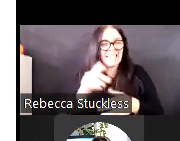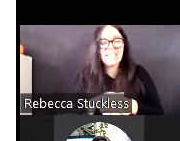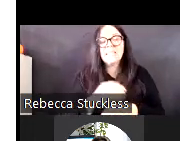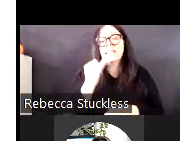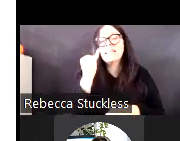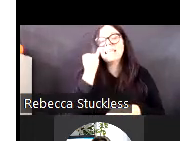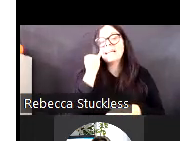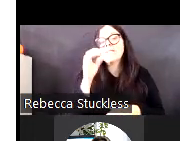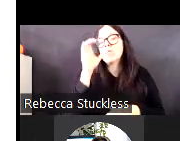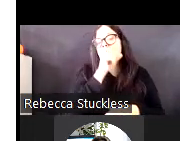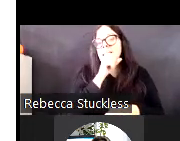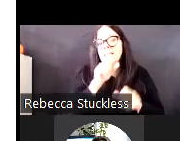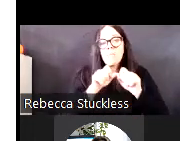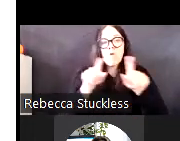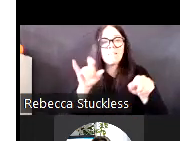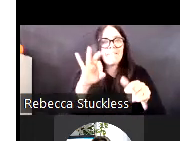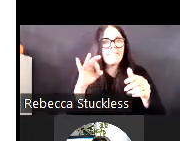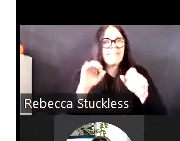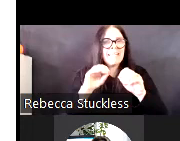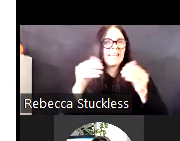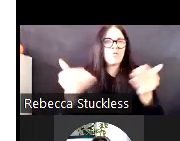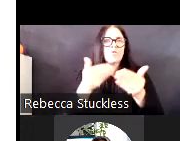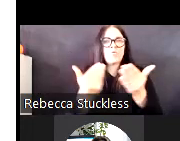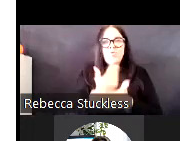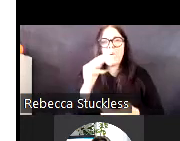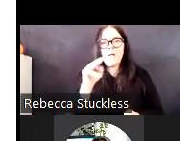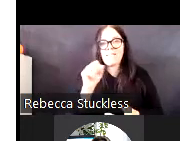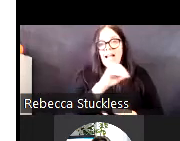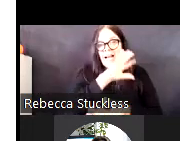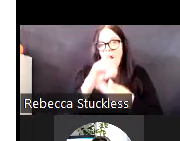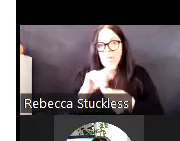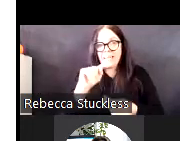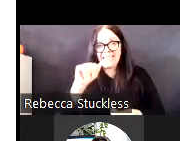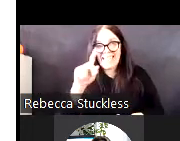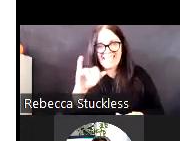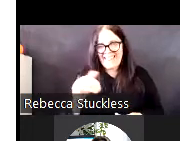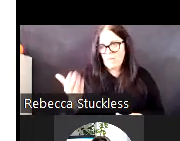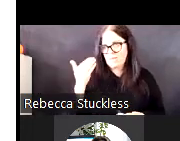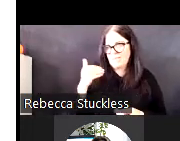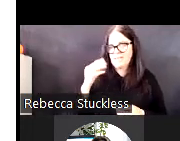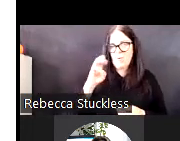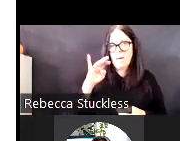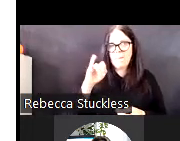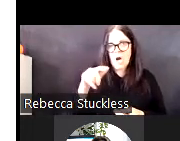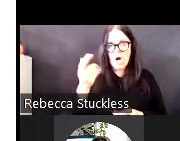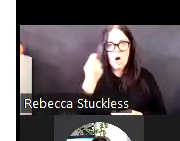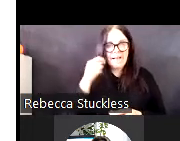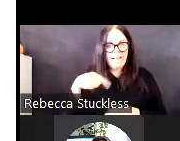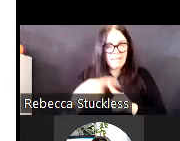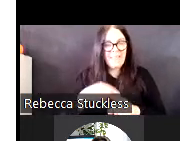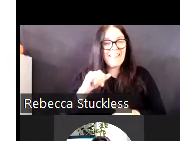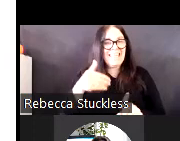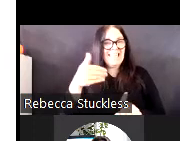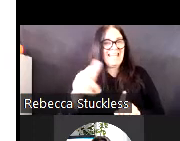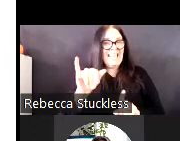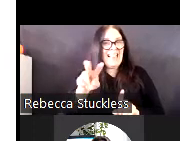broadcast of the Introducing New Milestones and Culminating Tasks webinar that was earlier this month, that's the next one coming up